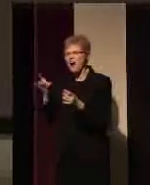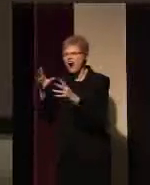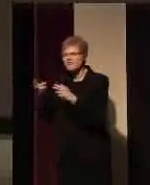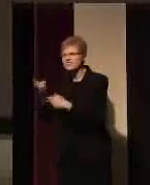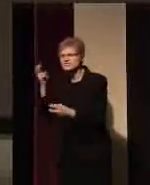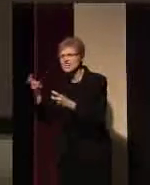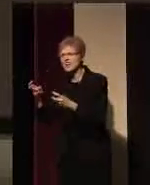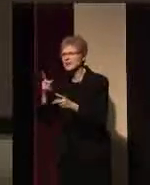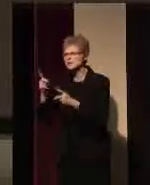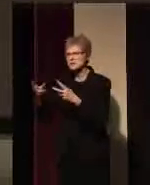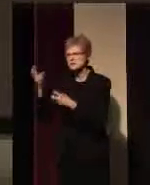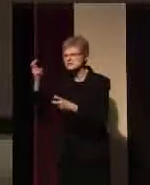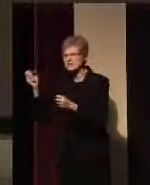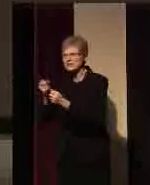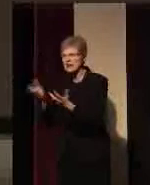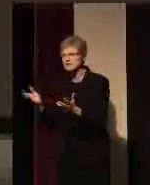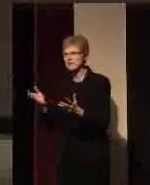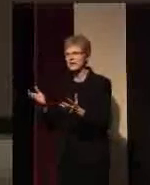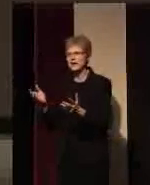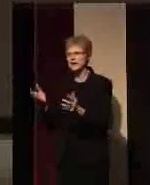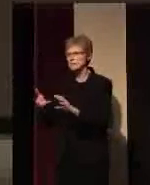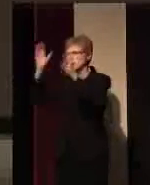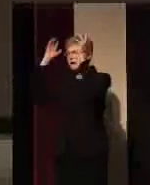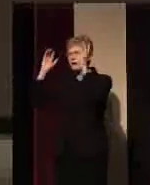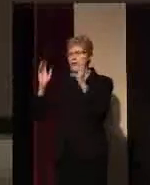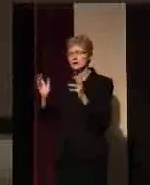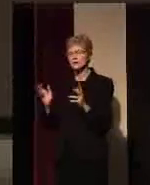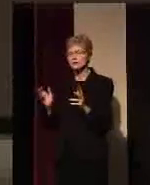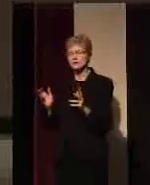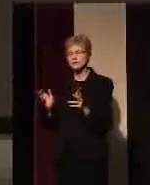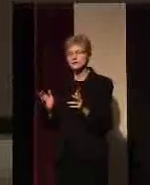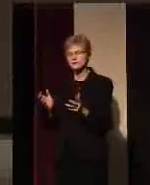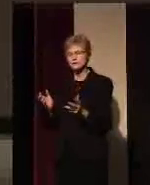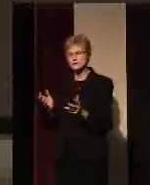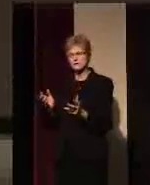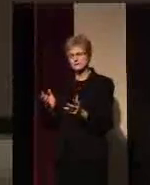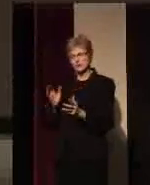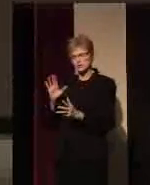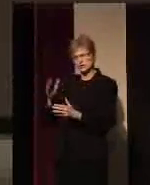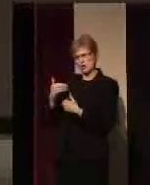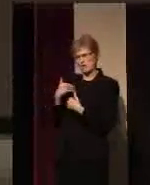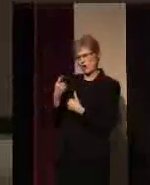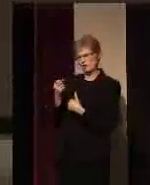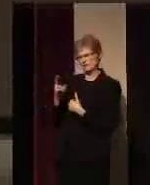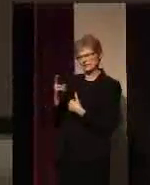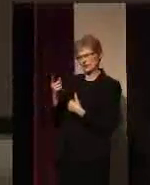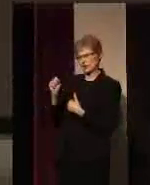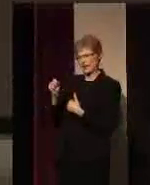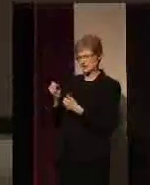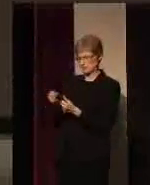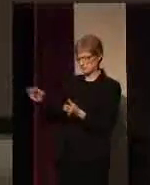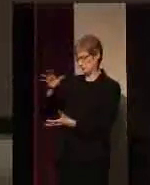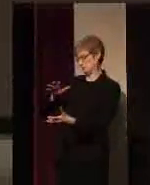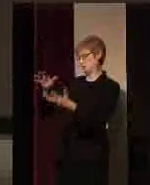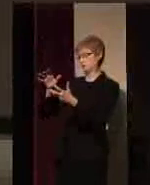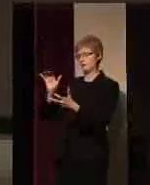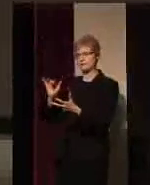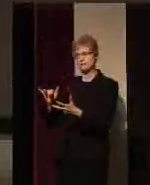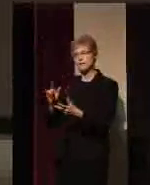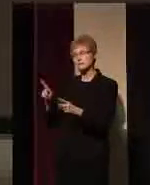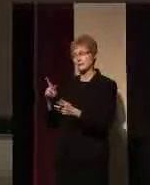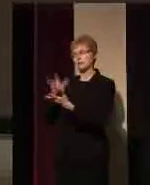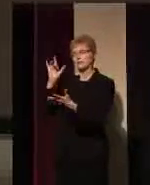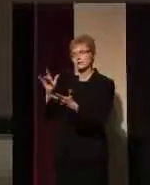and all people were stealing everything they saw. Yeah, but you made it gassy and cloudy in here first. So I just